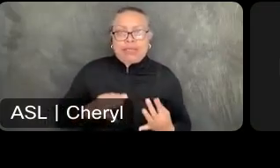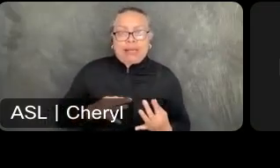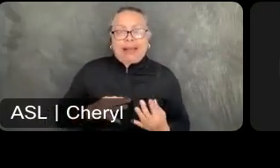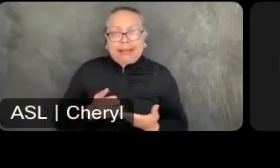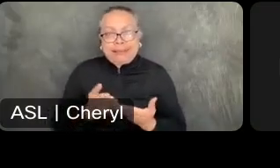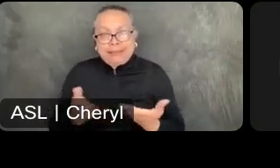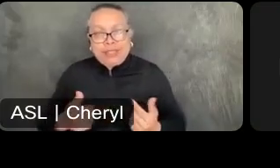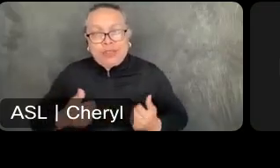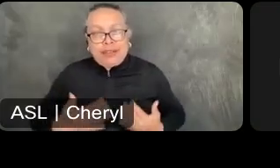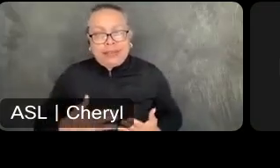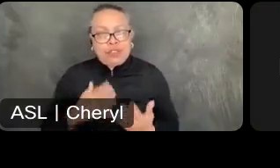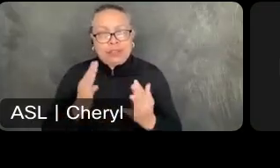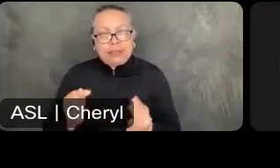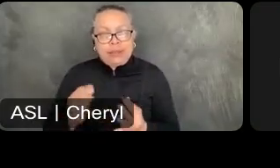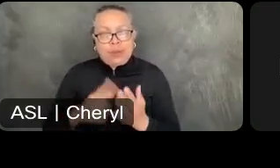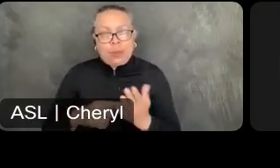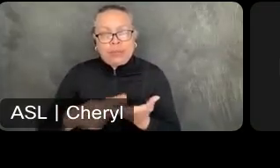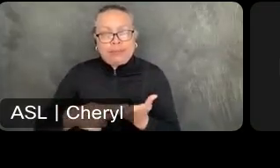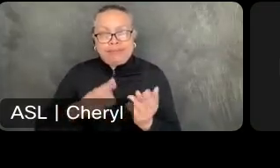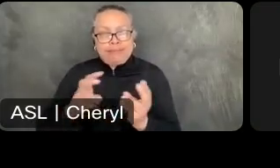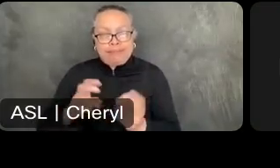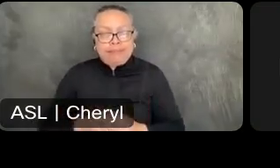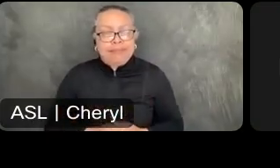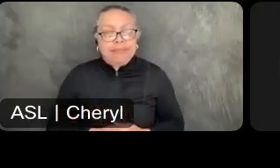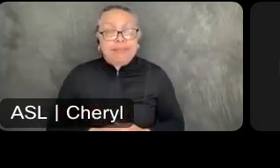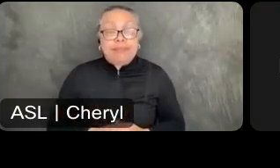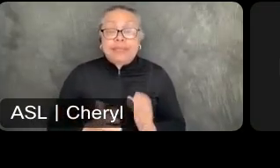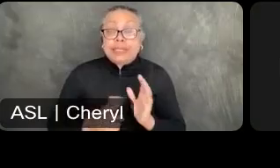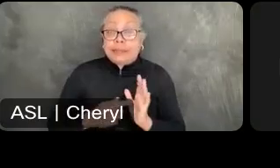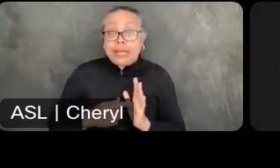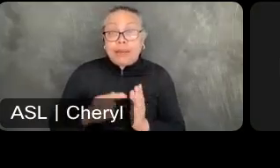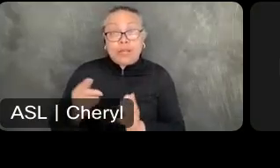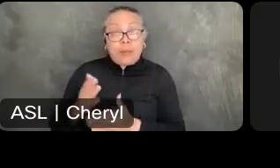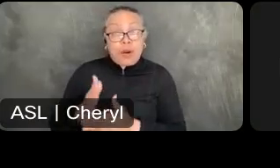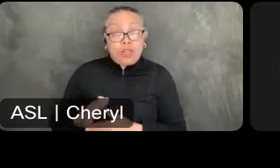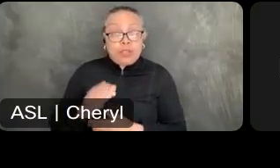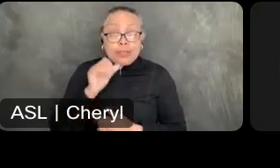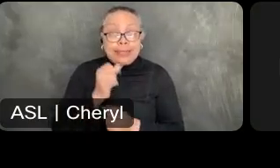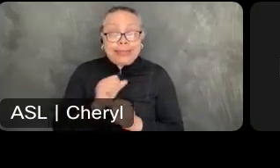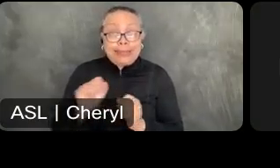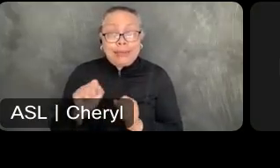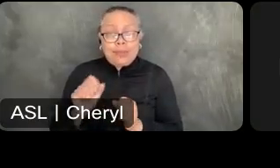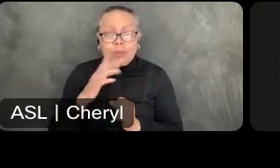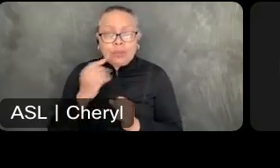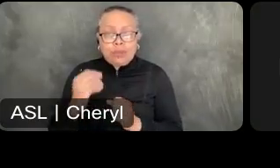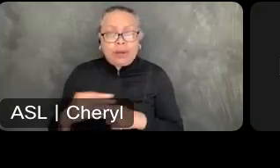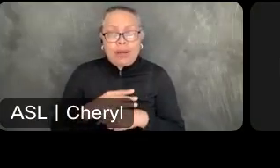recognize ways that an unsafe partner may try to control or sabotage the